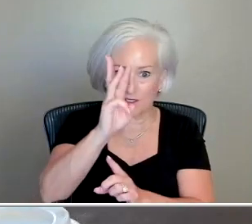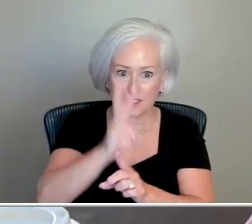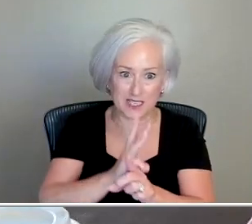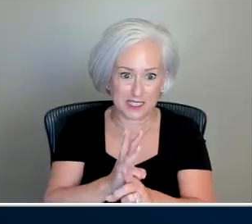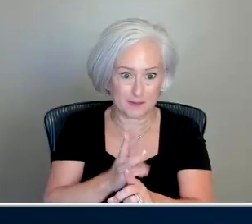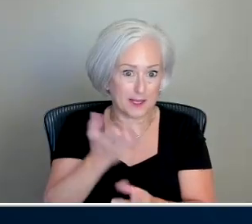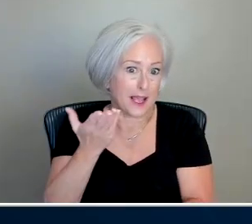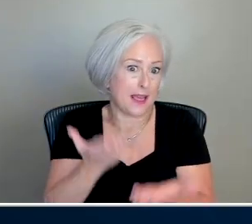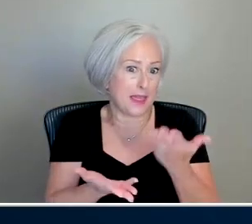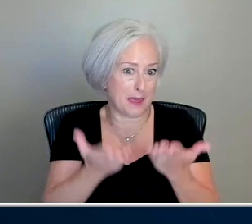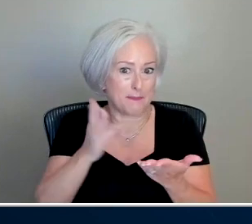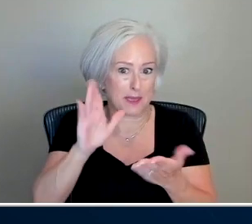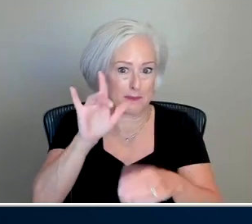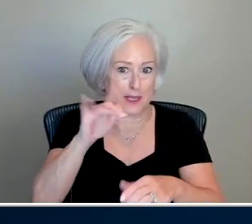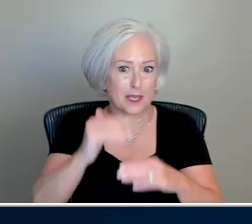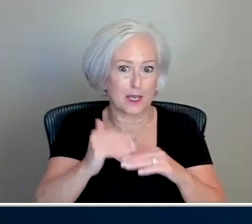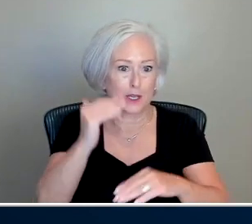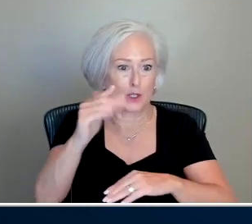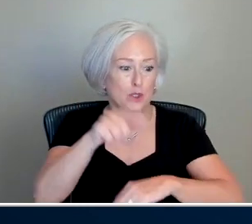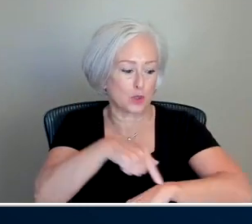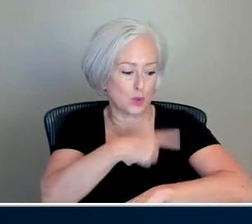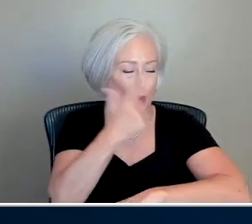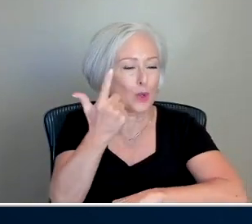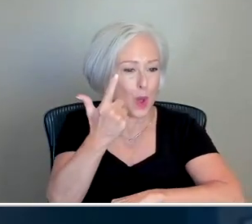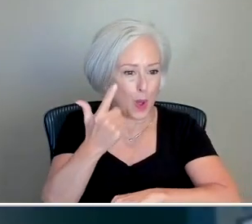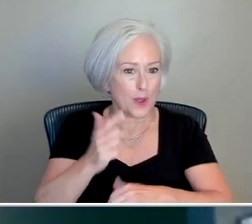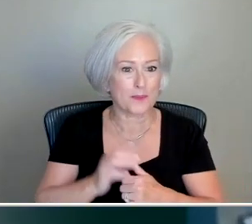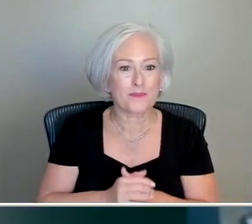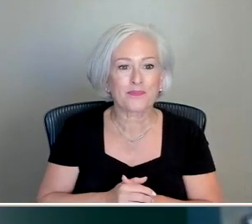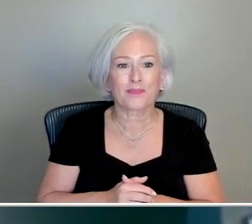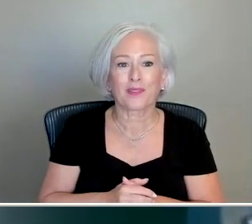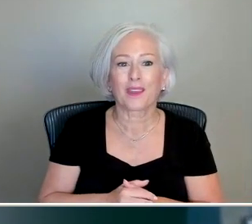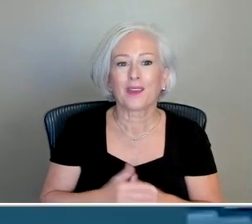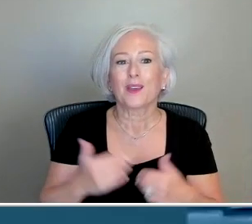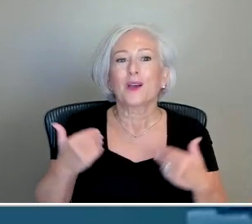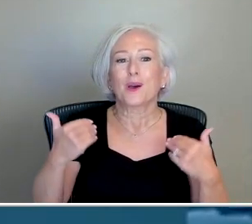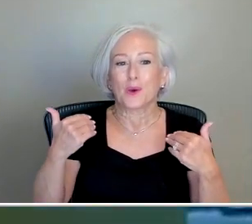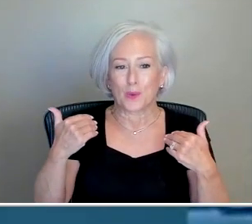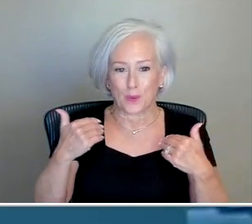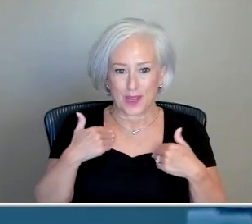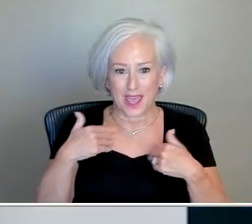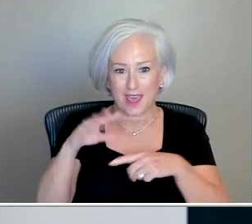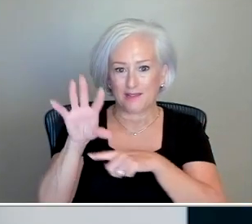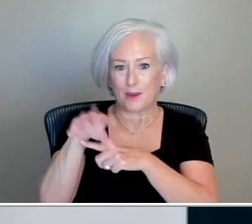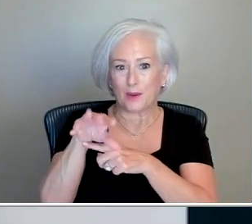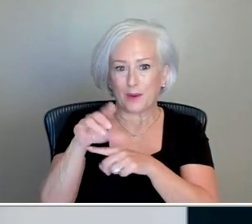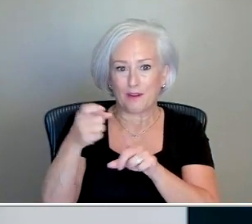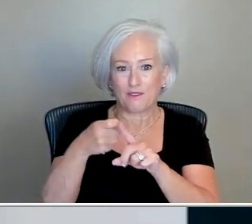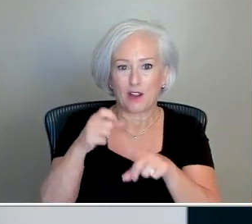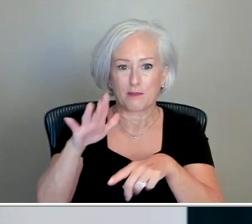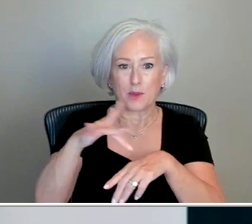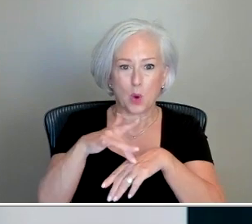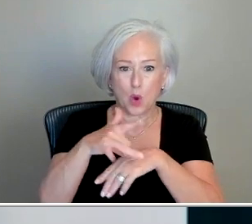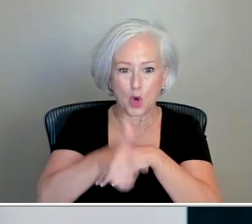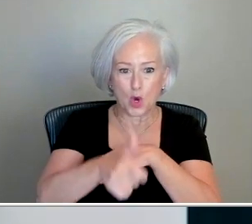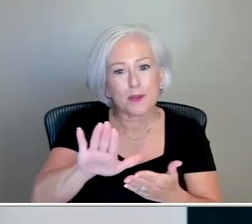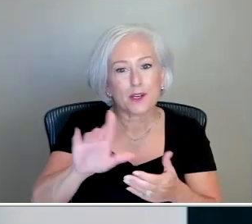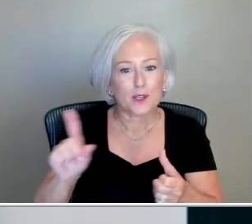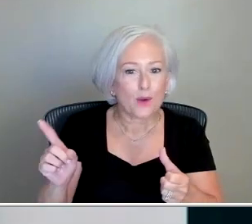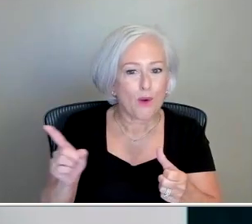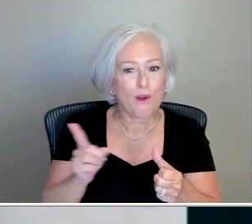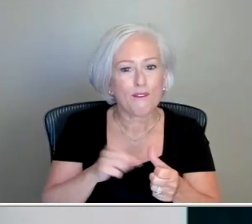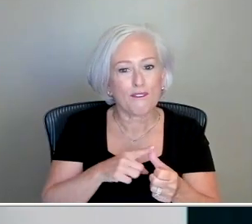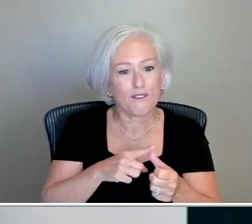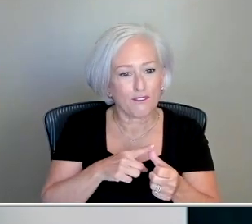out. So we do have some footage from one of your very early appointments. Gary, do you remember your first impression of